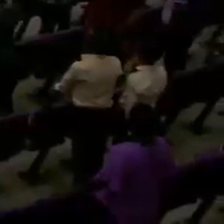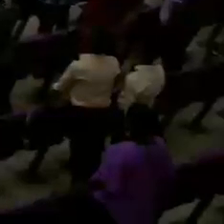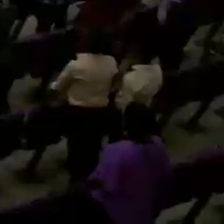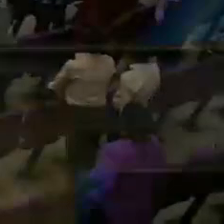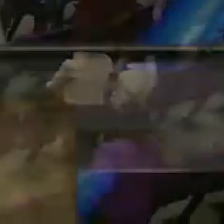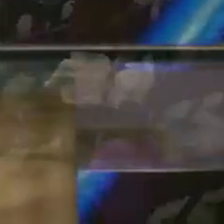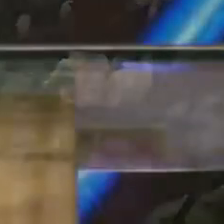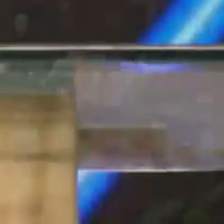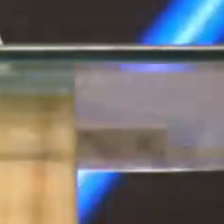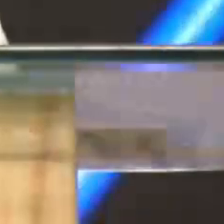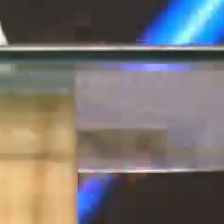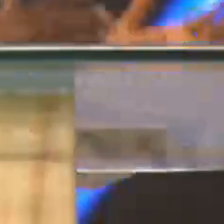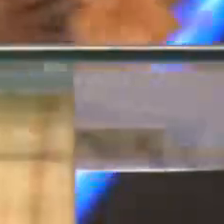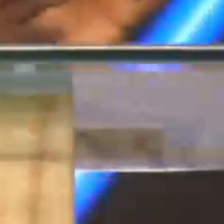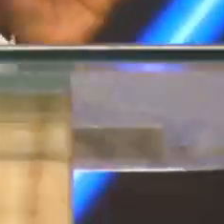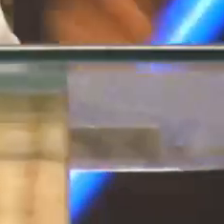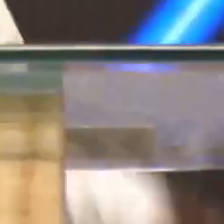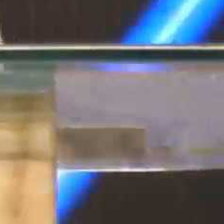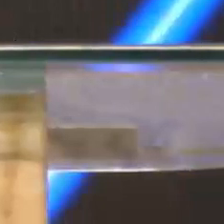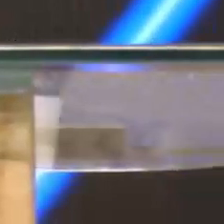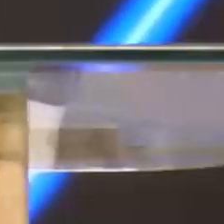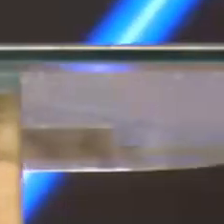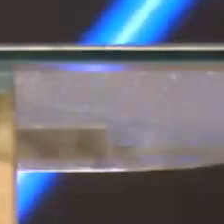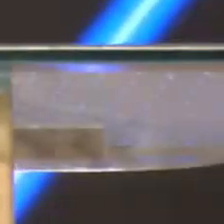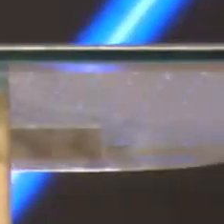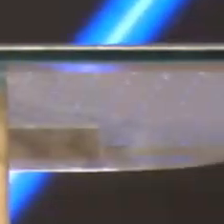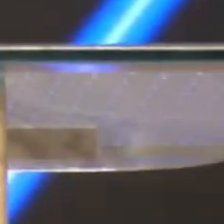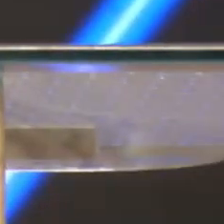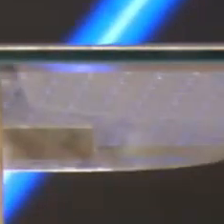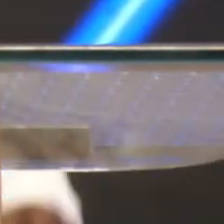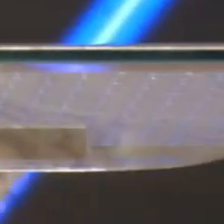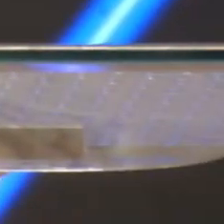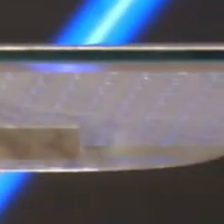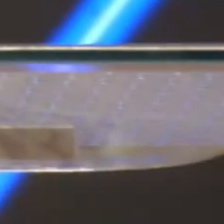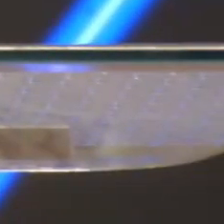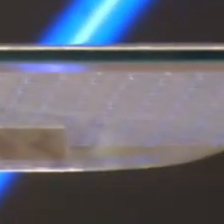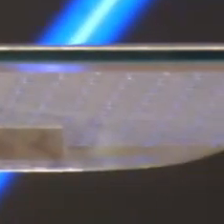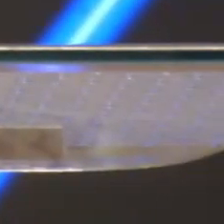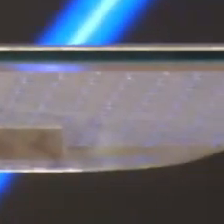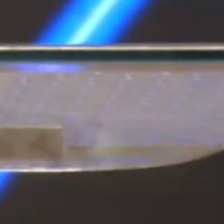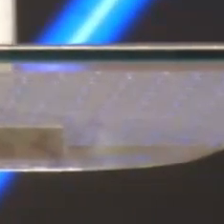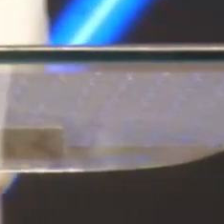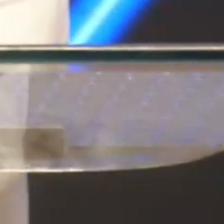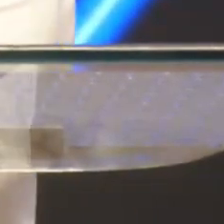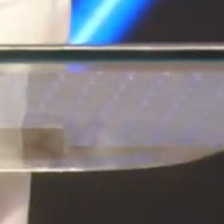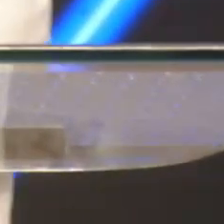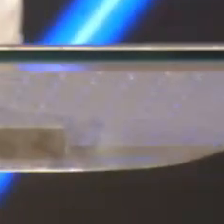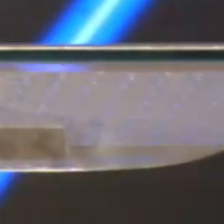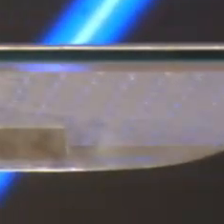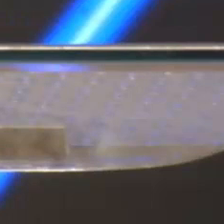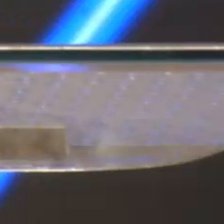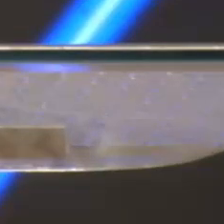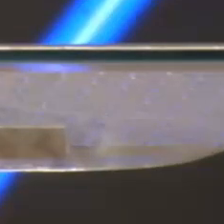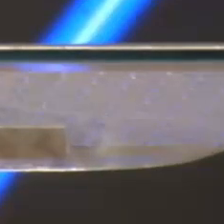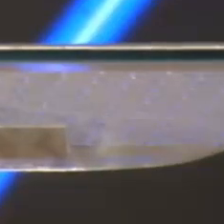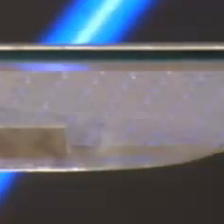the Corinthians, and we're about coming to the end. And as we bring everything, we're coming